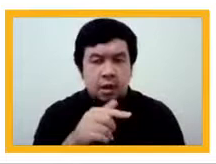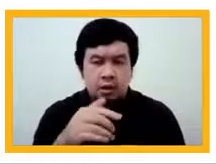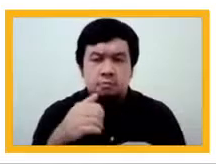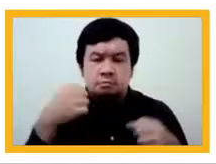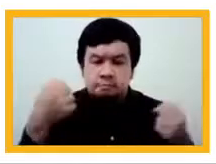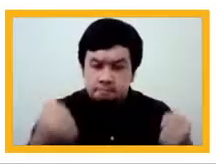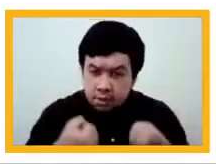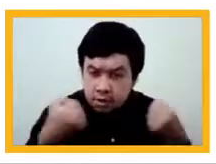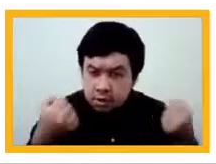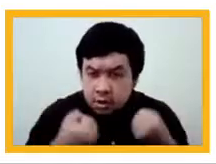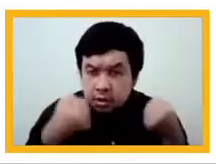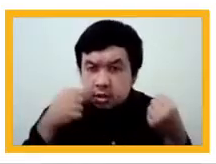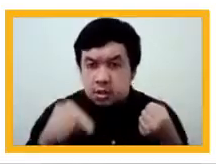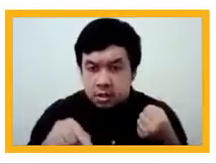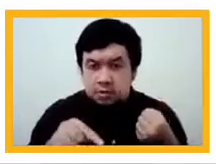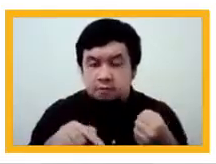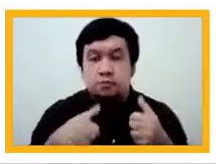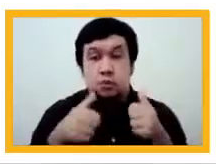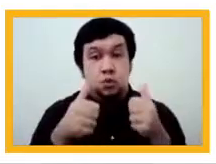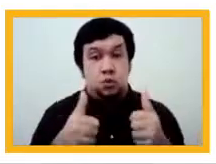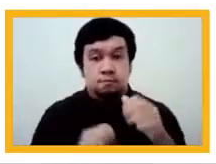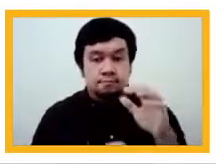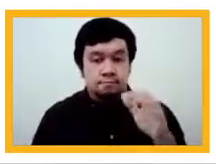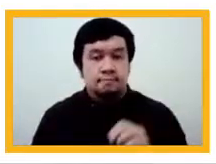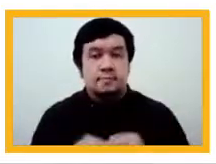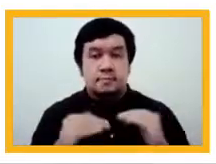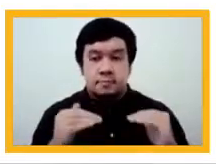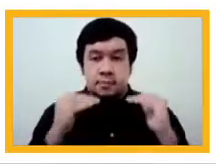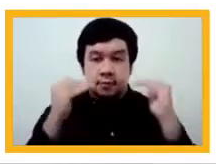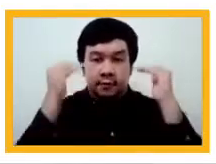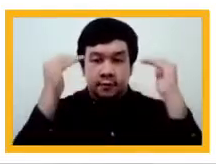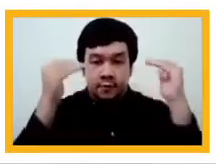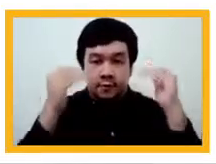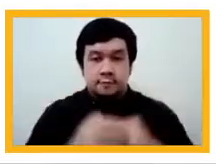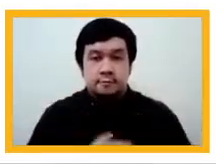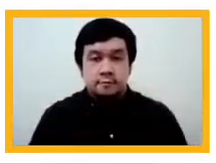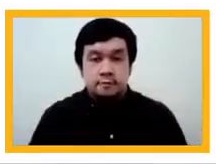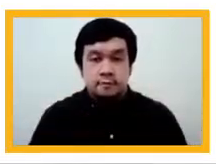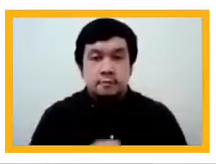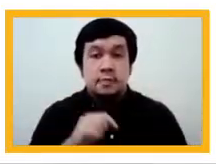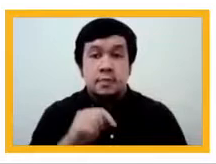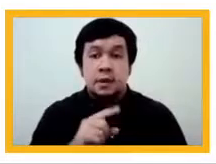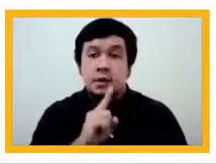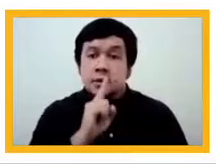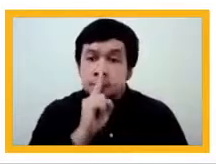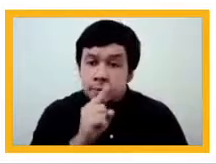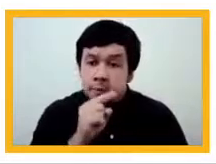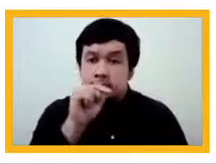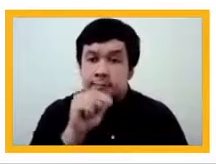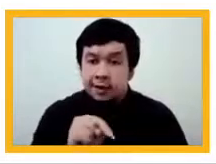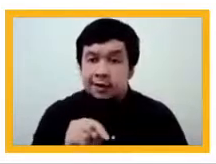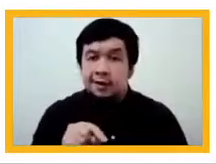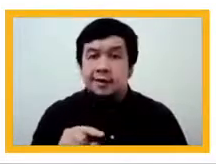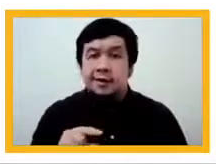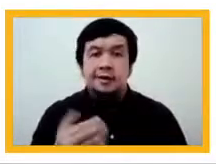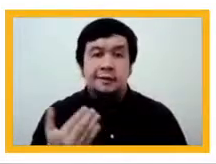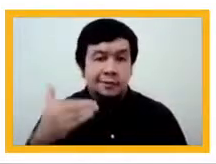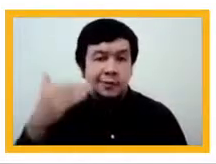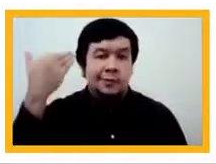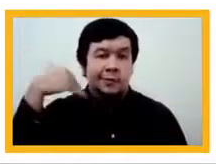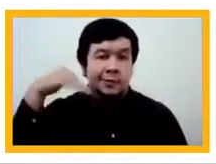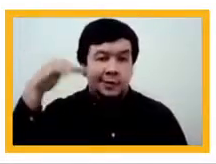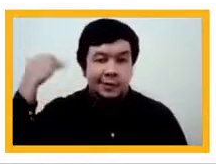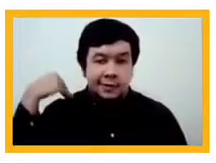Guilds were extremely important aspect of medieval society, as members often form a tight-knit community.